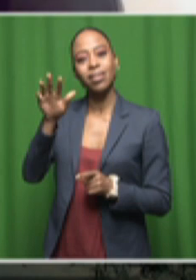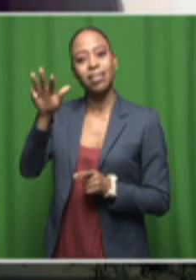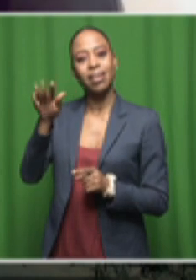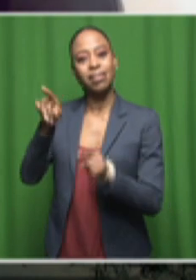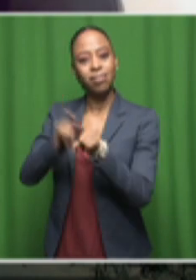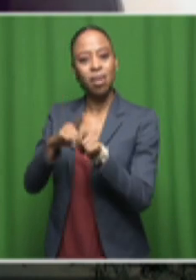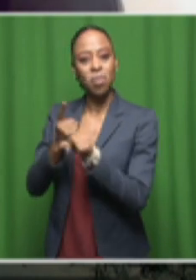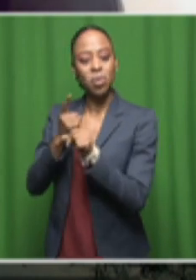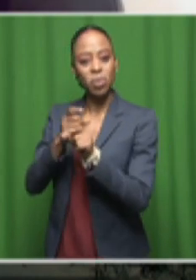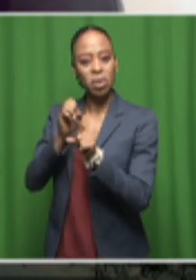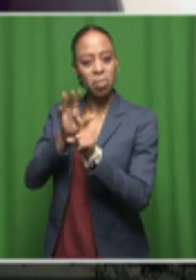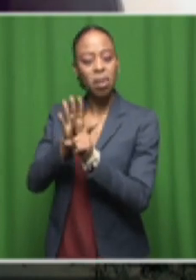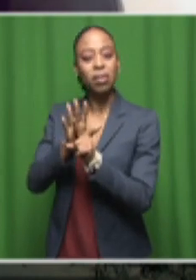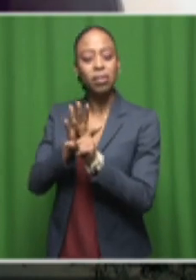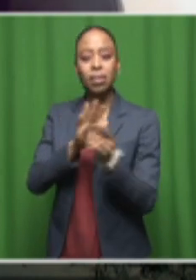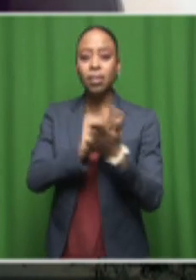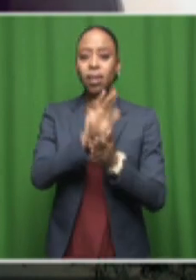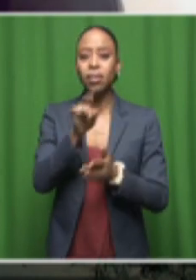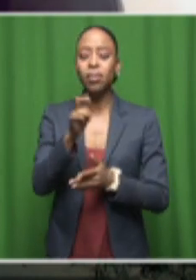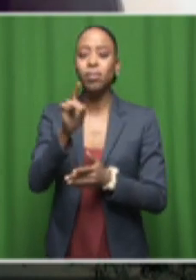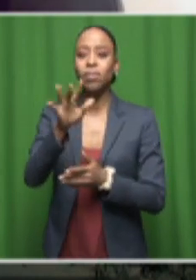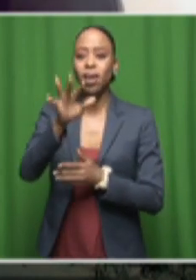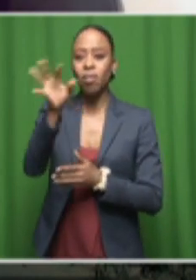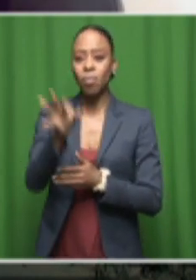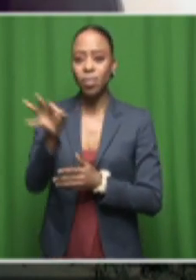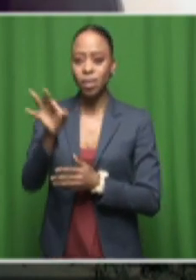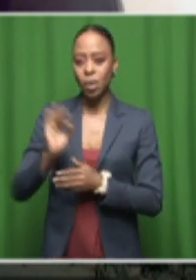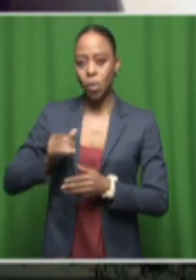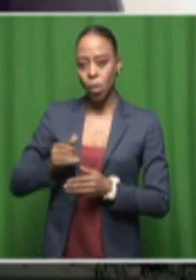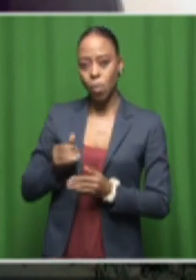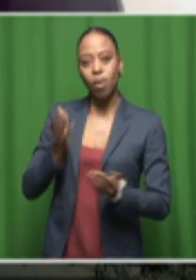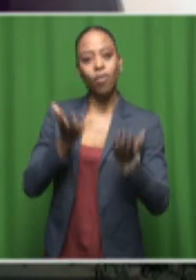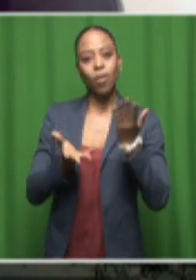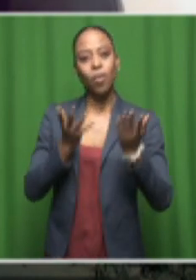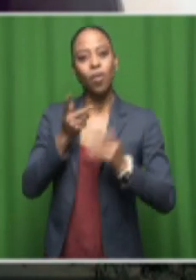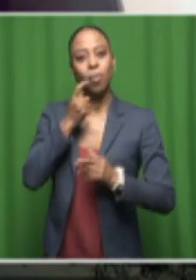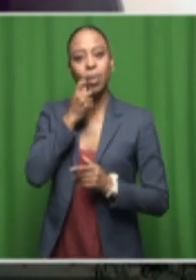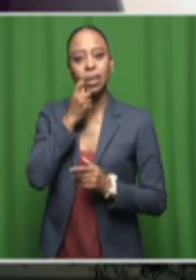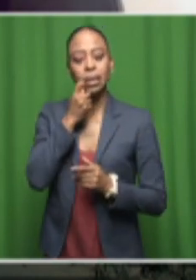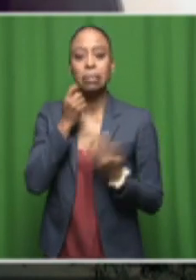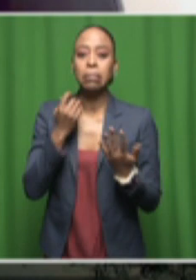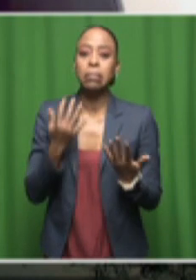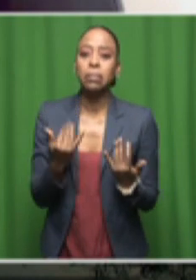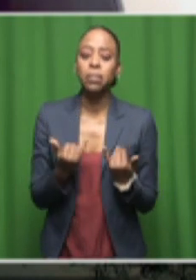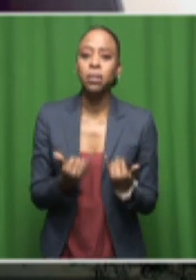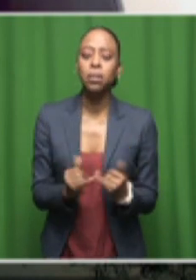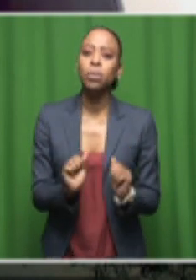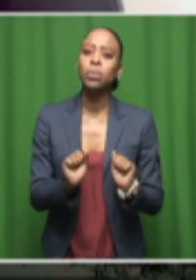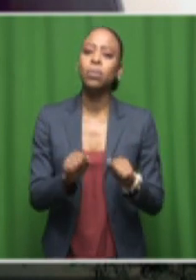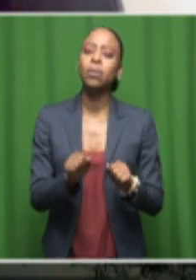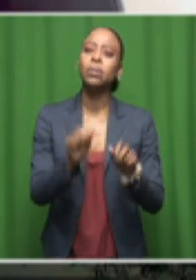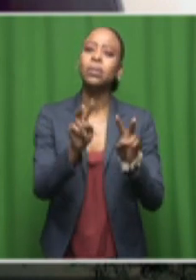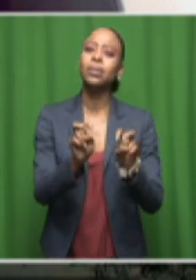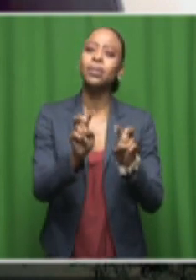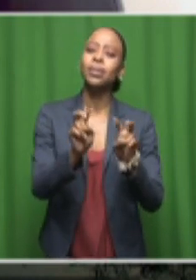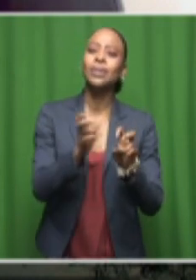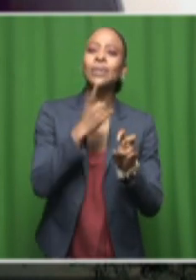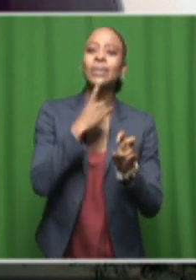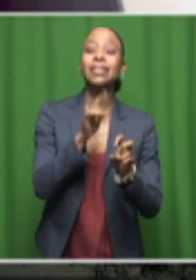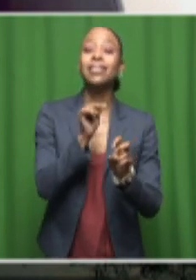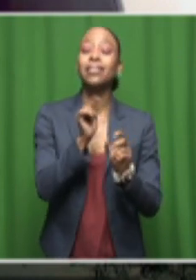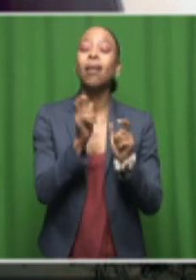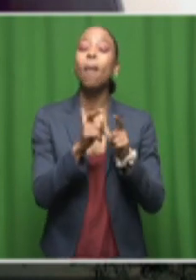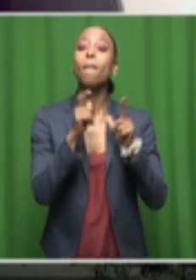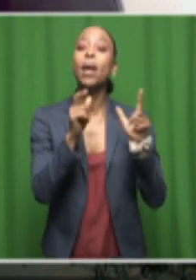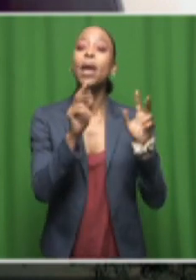big. 19.5% in women versus 6.3% in men. So we talk about the fact that it's one of the